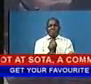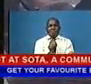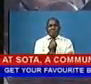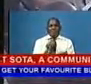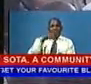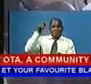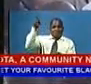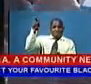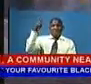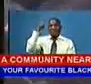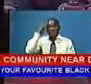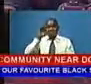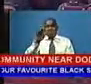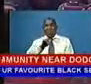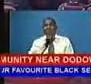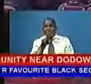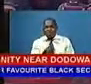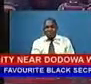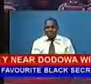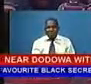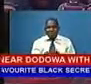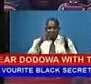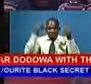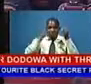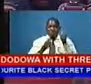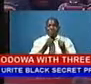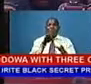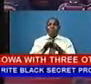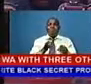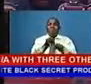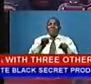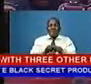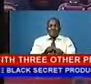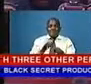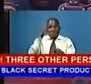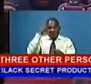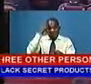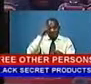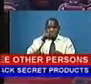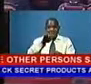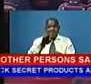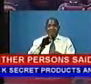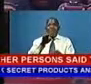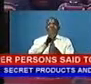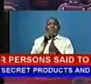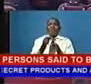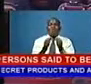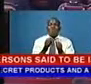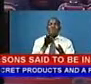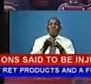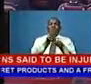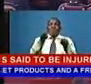I thought your question was, which polling stations are affected by